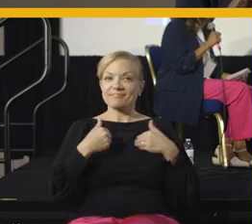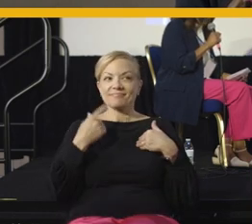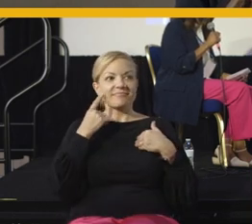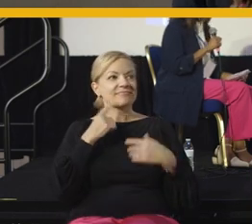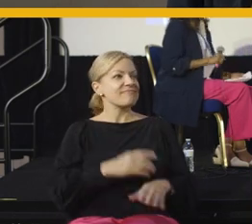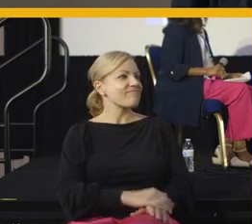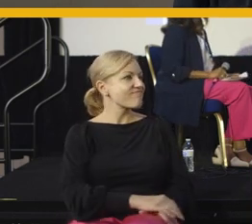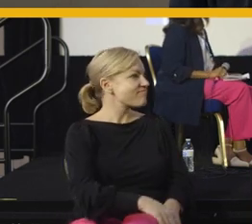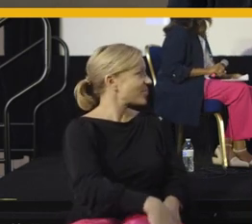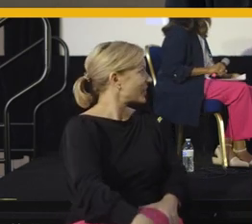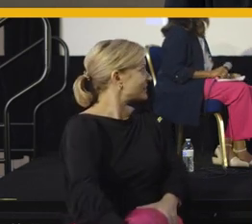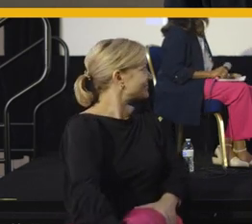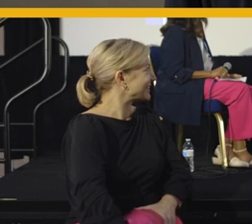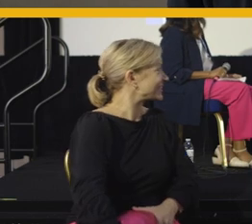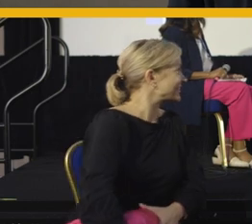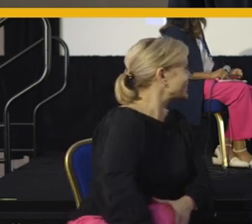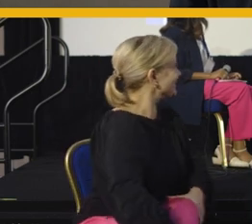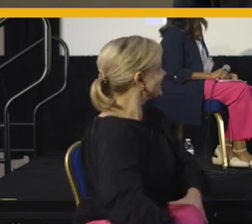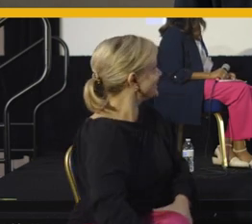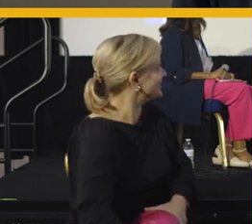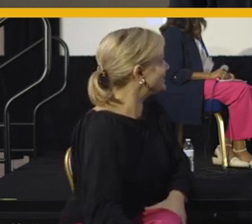LaVie. LaVie. Yep.